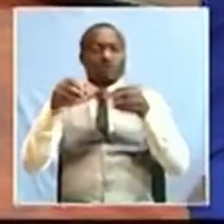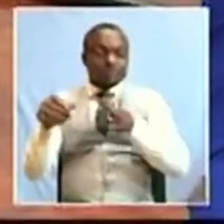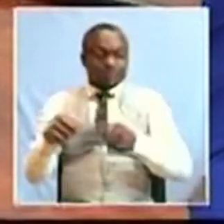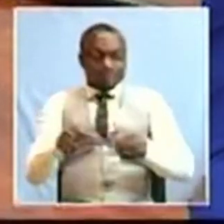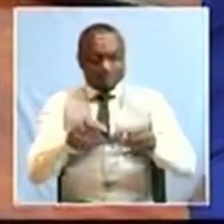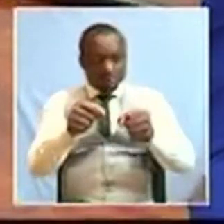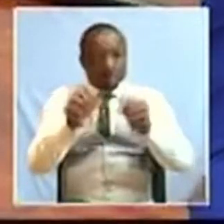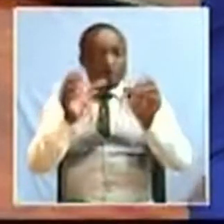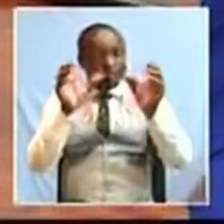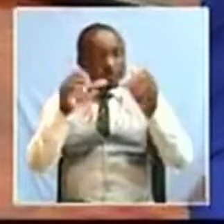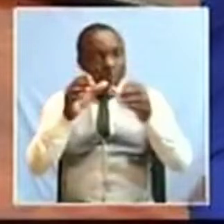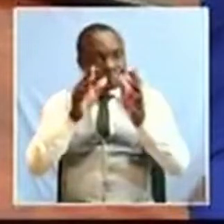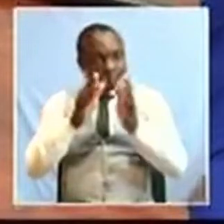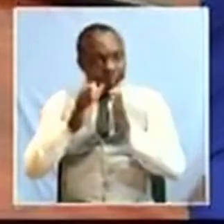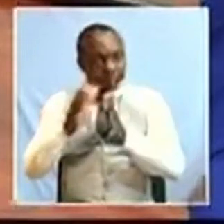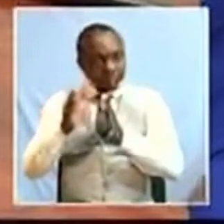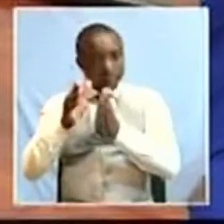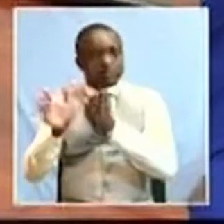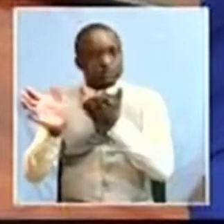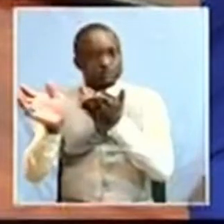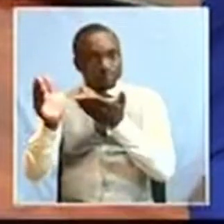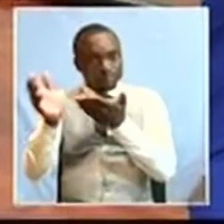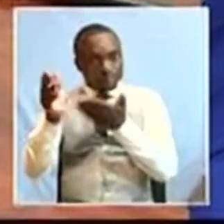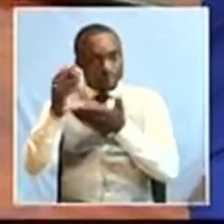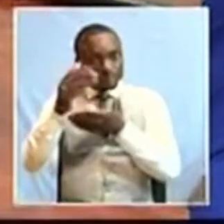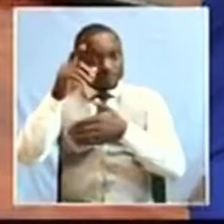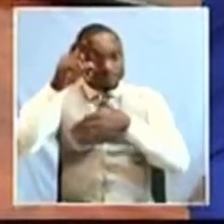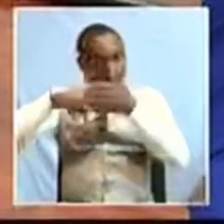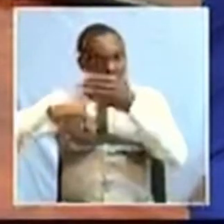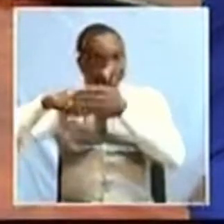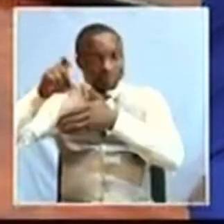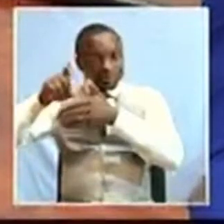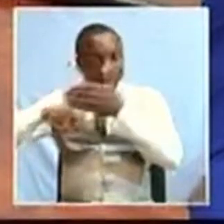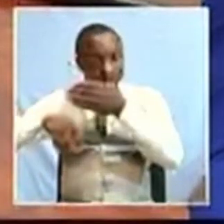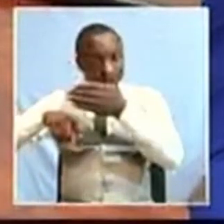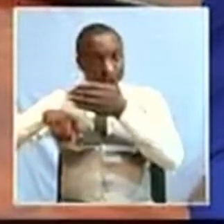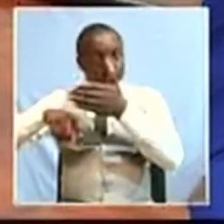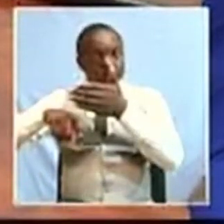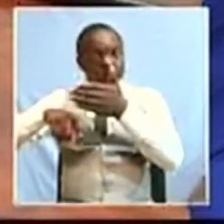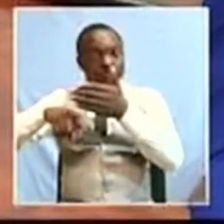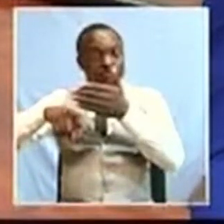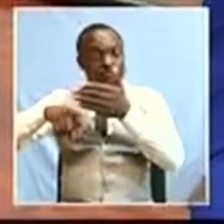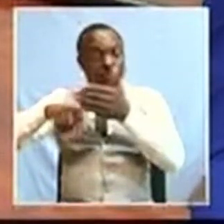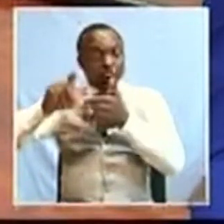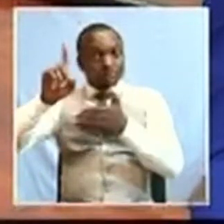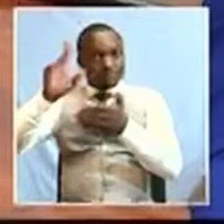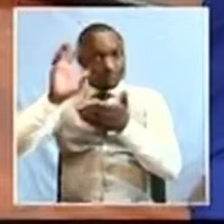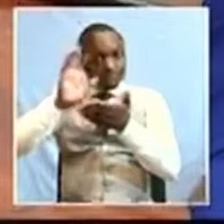The council plans to collect permits from